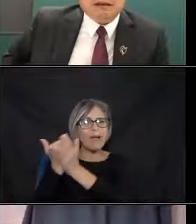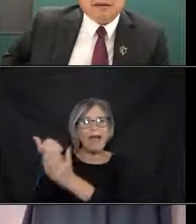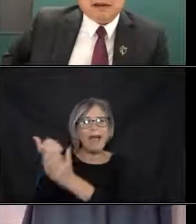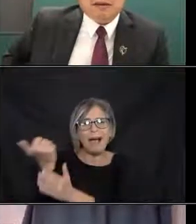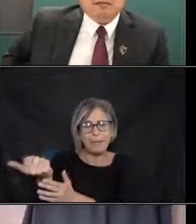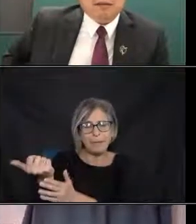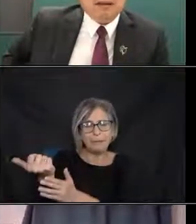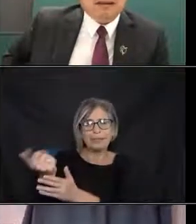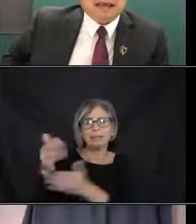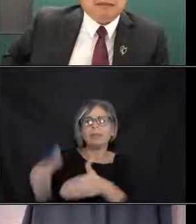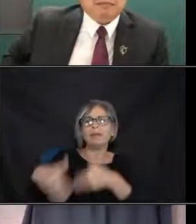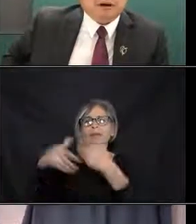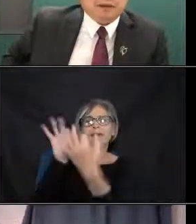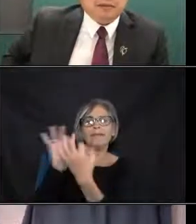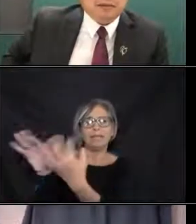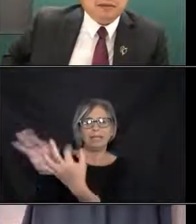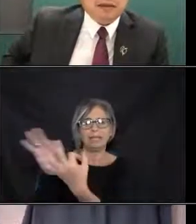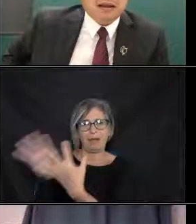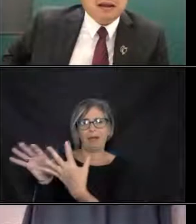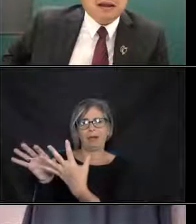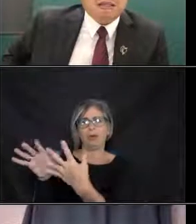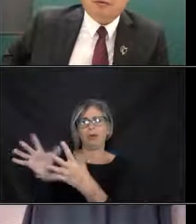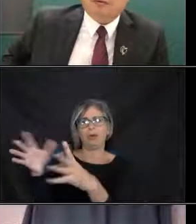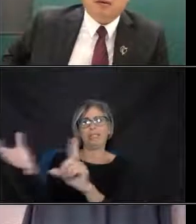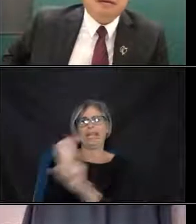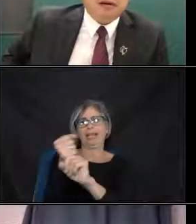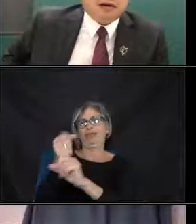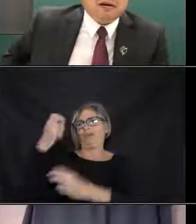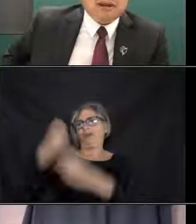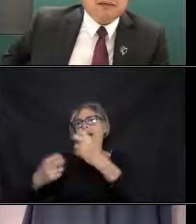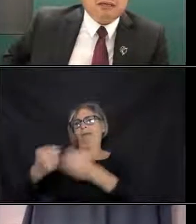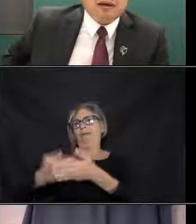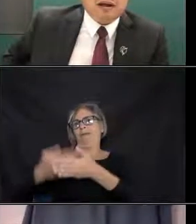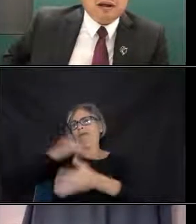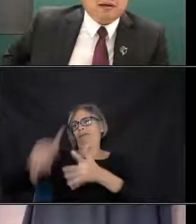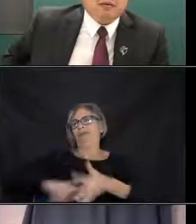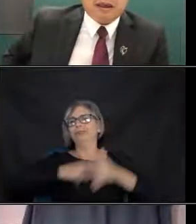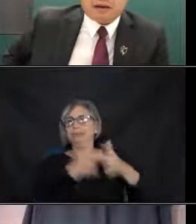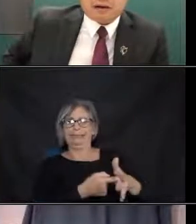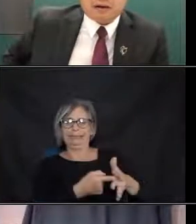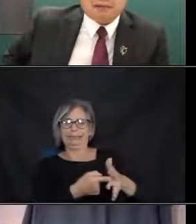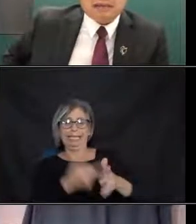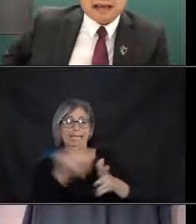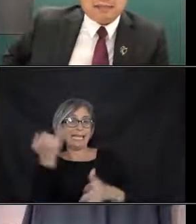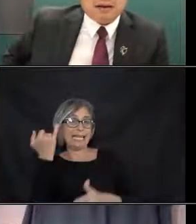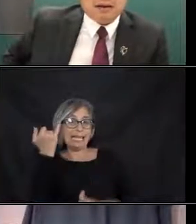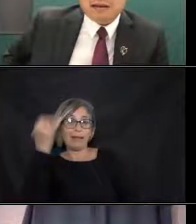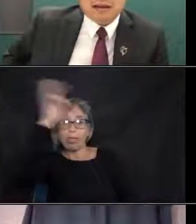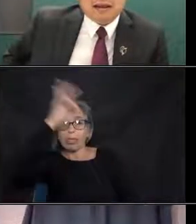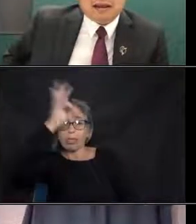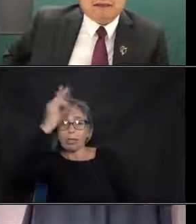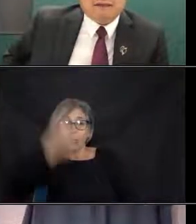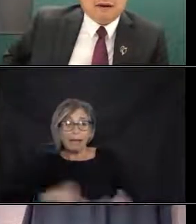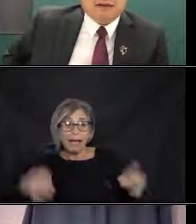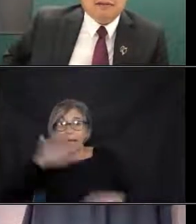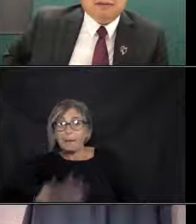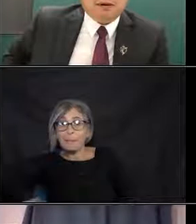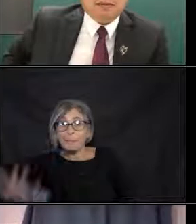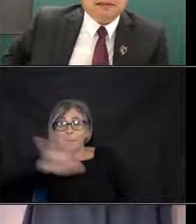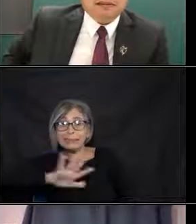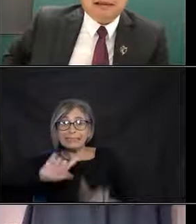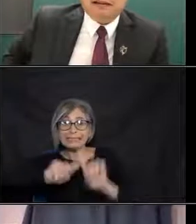give feedback, because we want to catch problems before they start. And if we're not aware of what's happening in